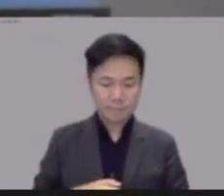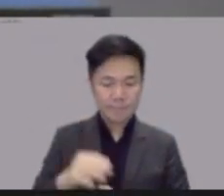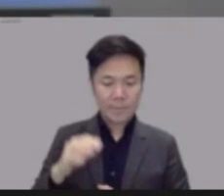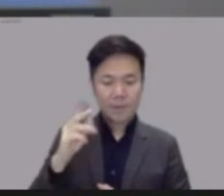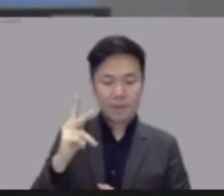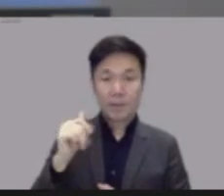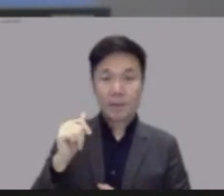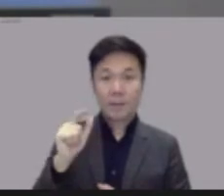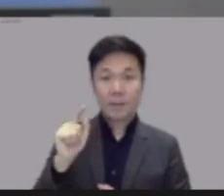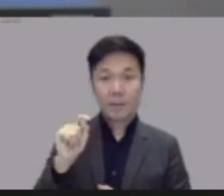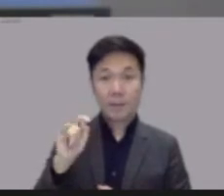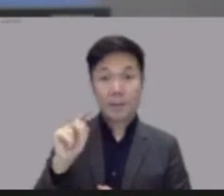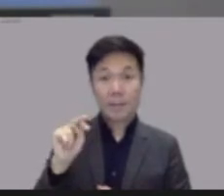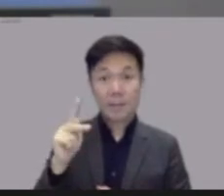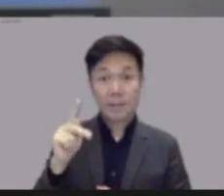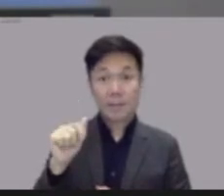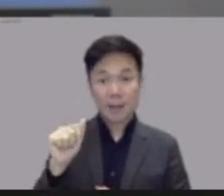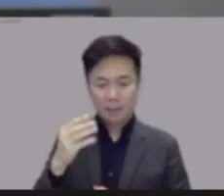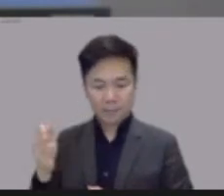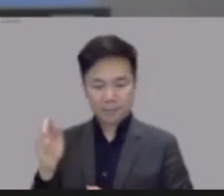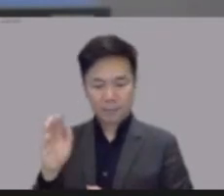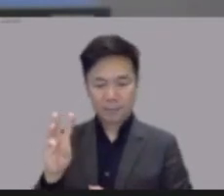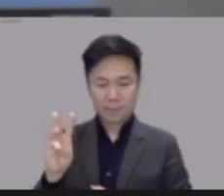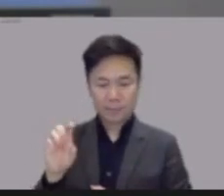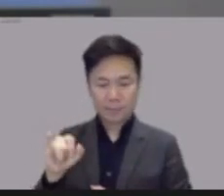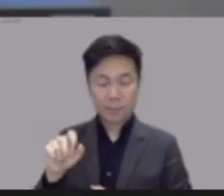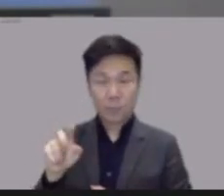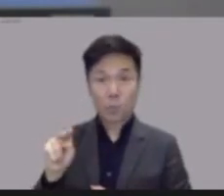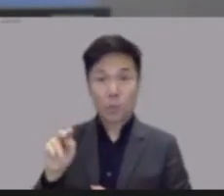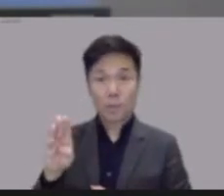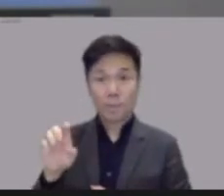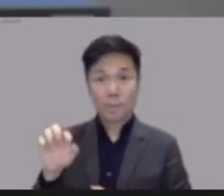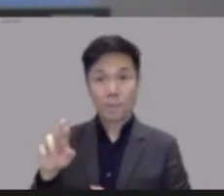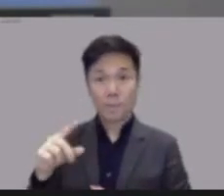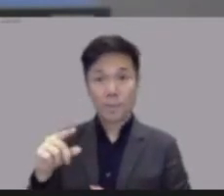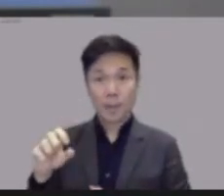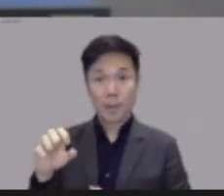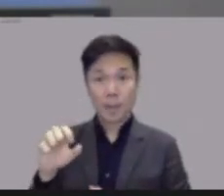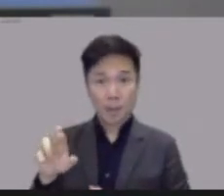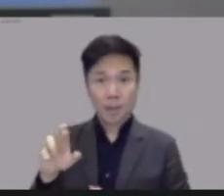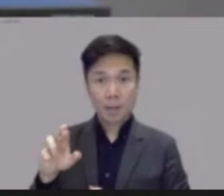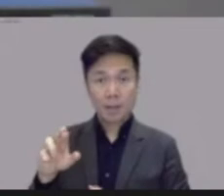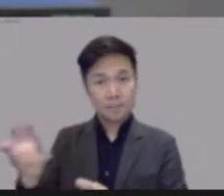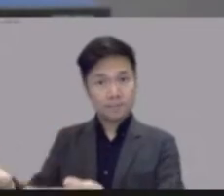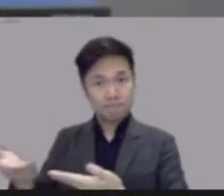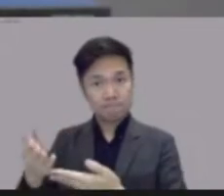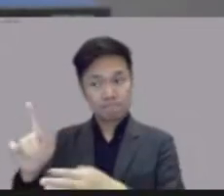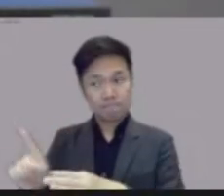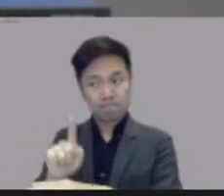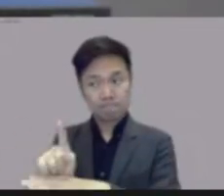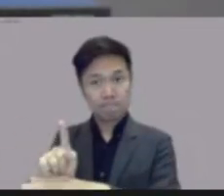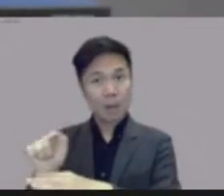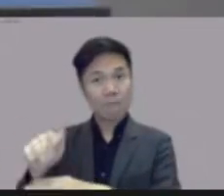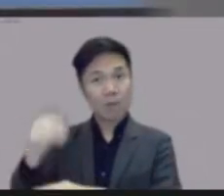development policy section escap to deliver the Secretariat presentation the flow is yours